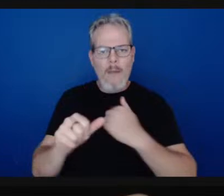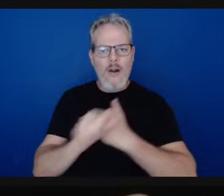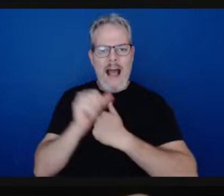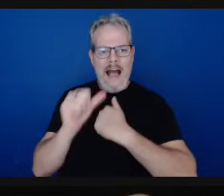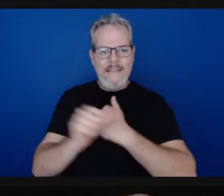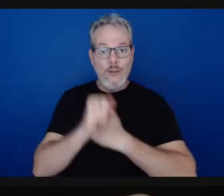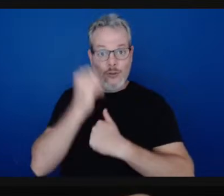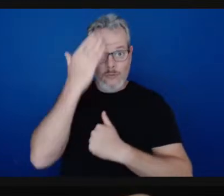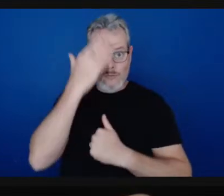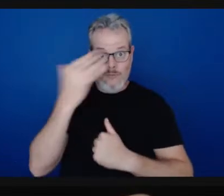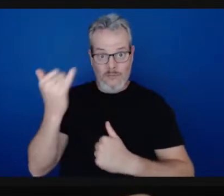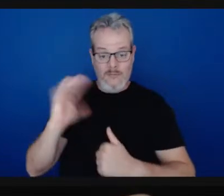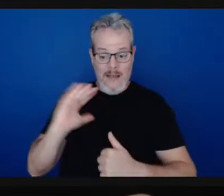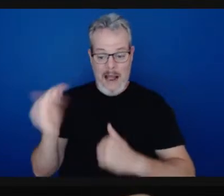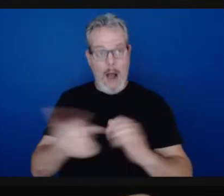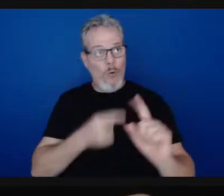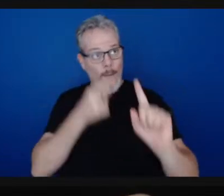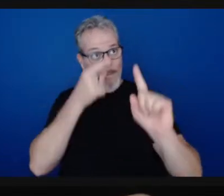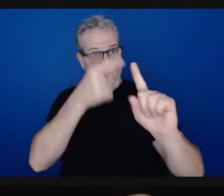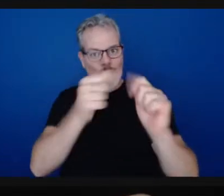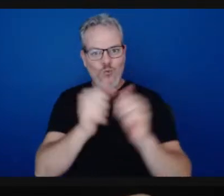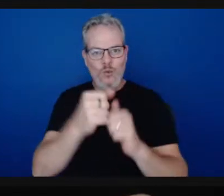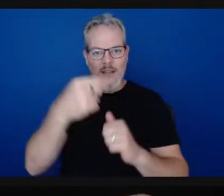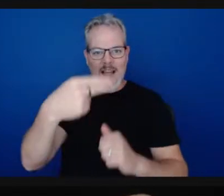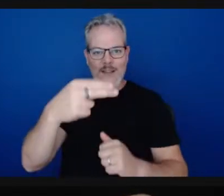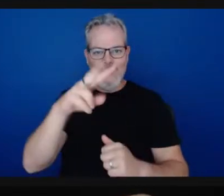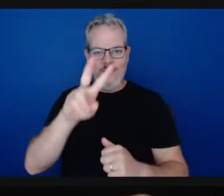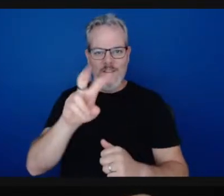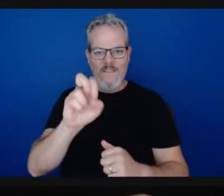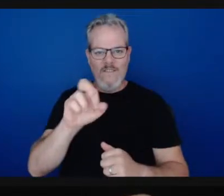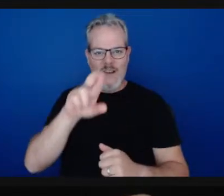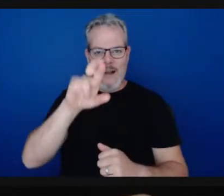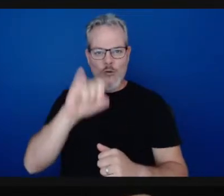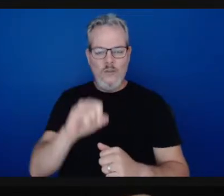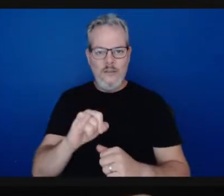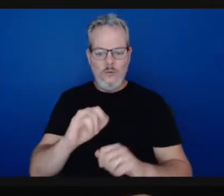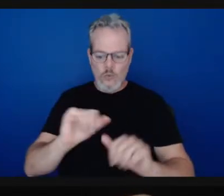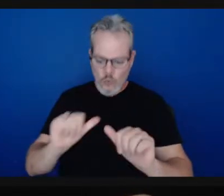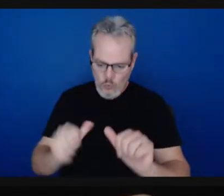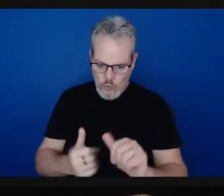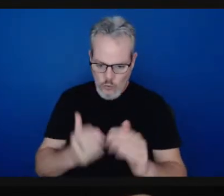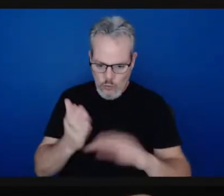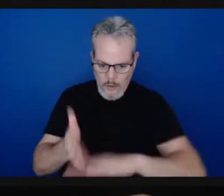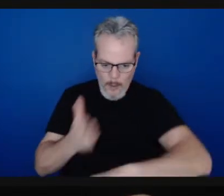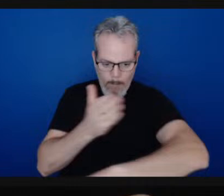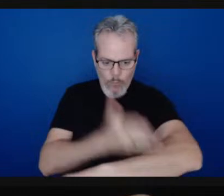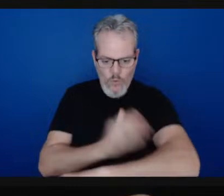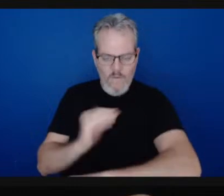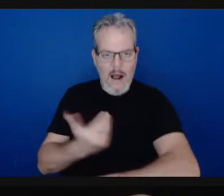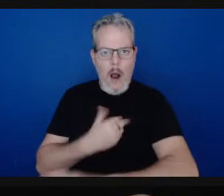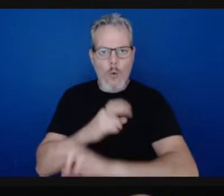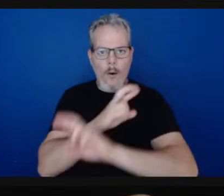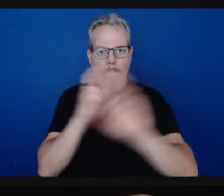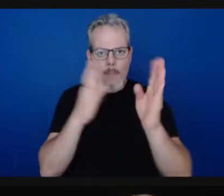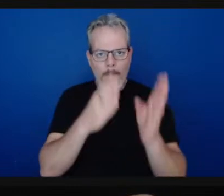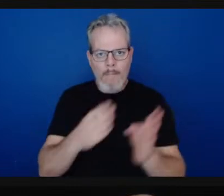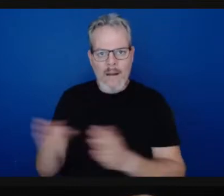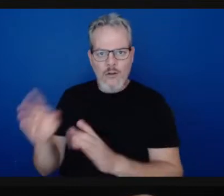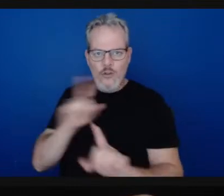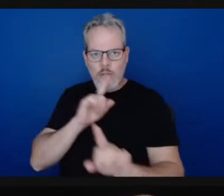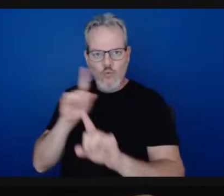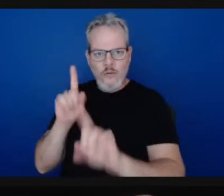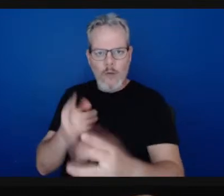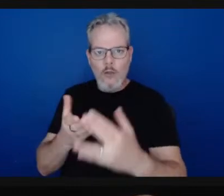our mission at HVERI is to improve preparedness and response through education, right, of volcanoes